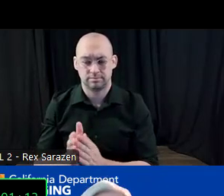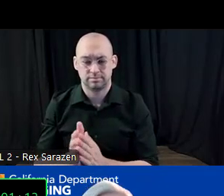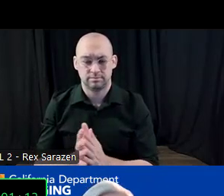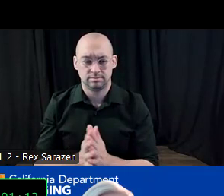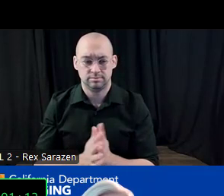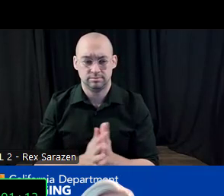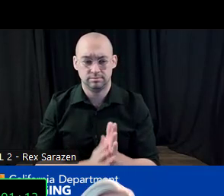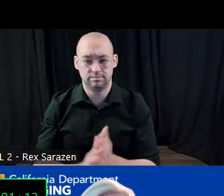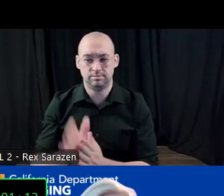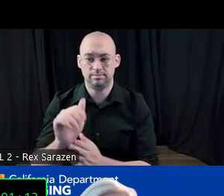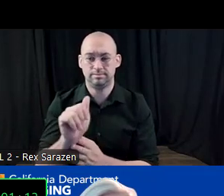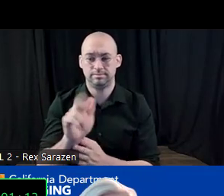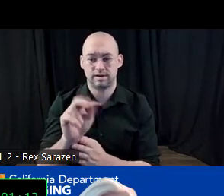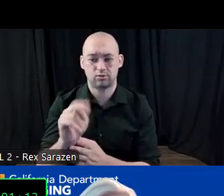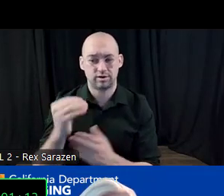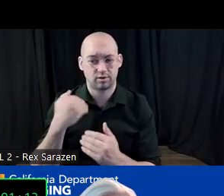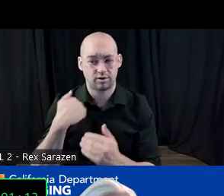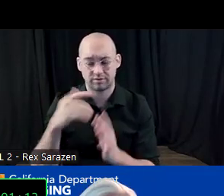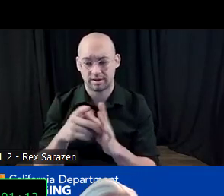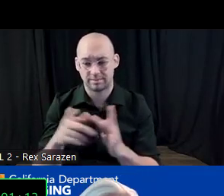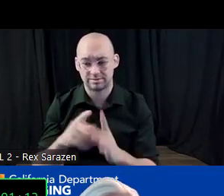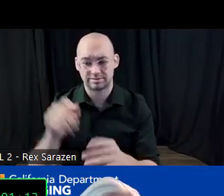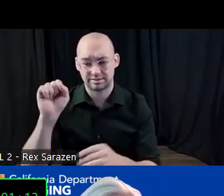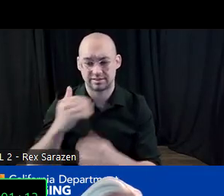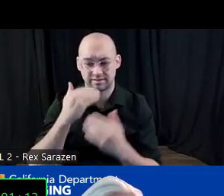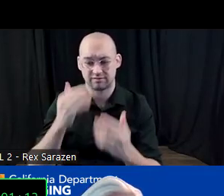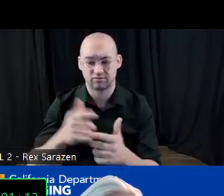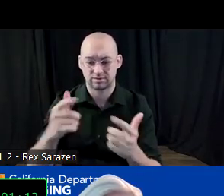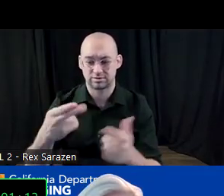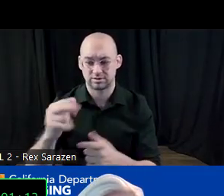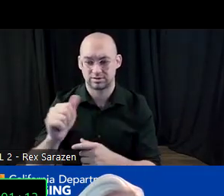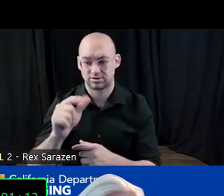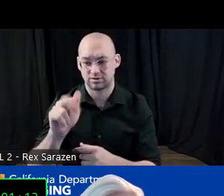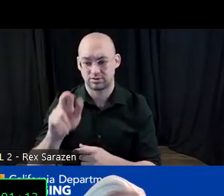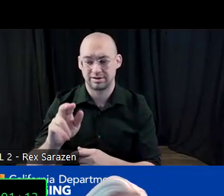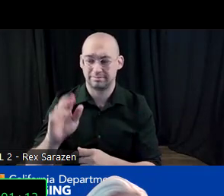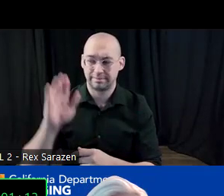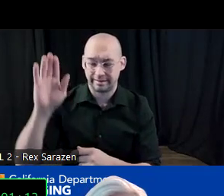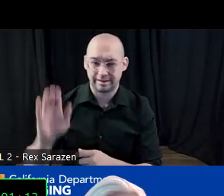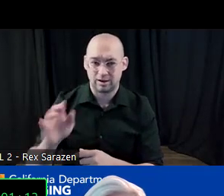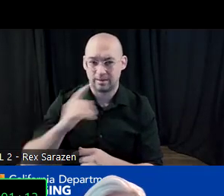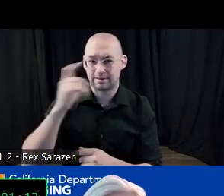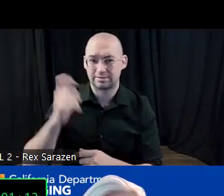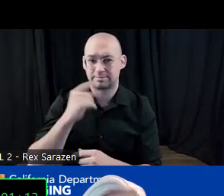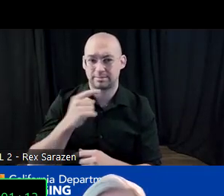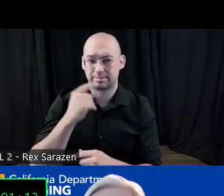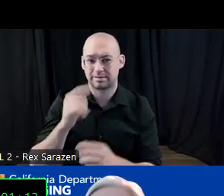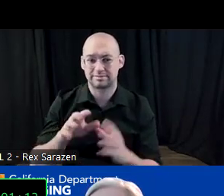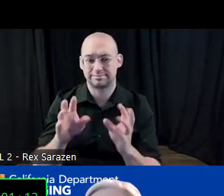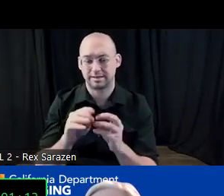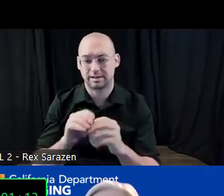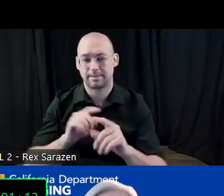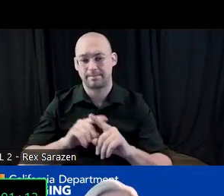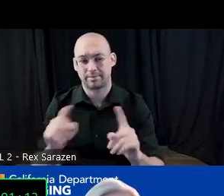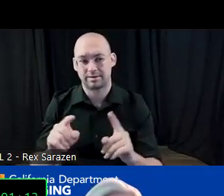Aaron, do you still have your comment? Yes, thank you so much, Hagar. And I took my hand down because we're in public session, but as